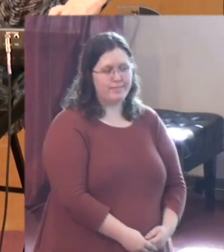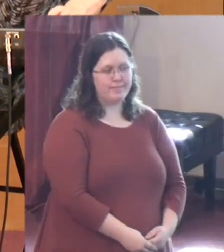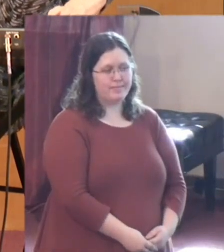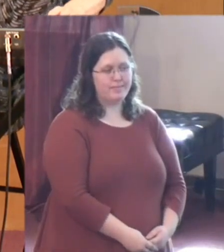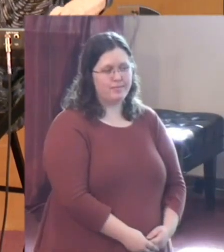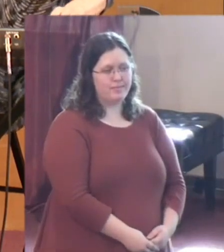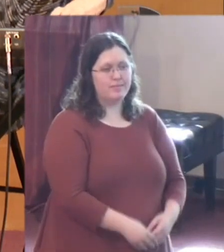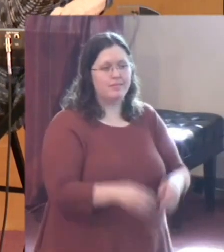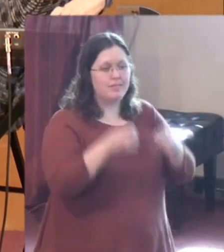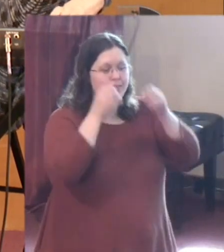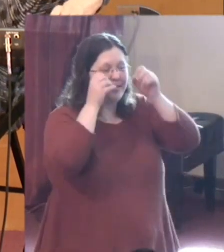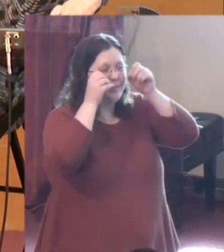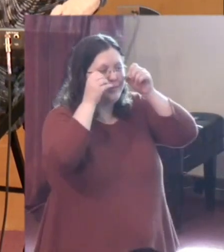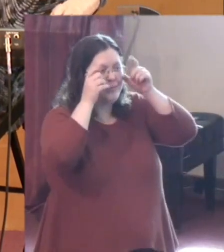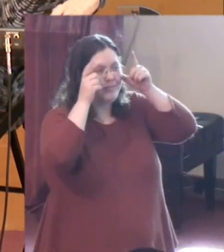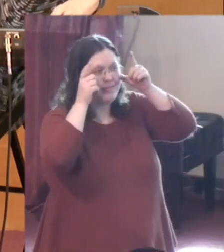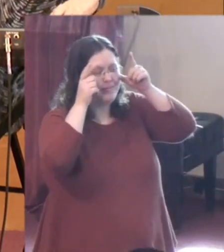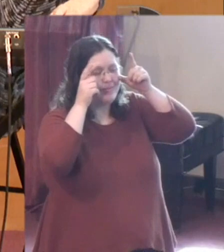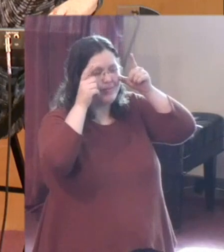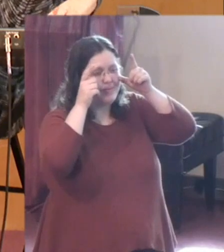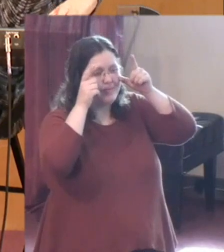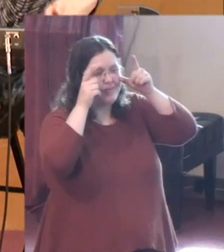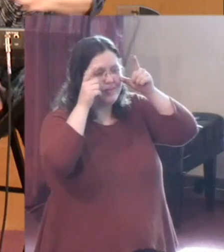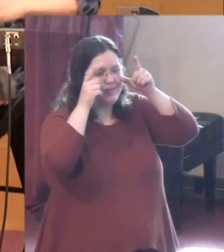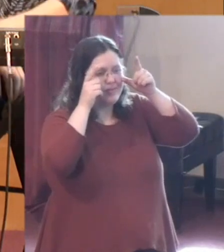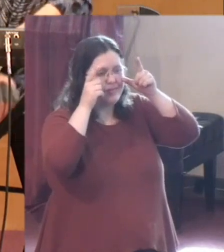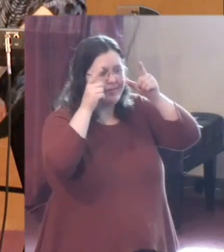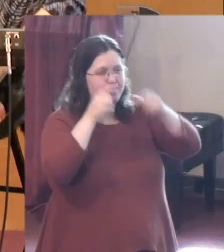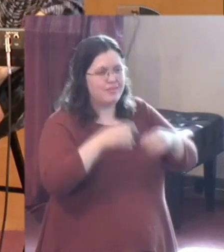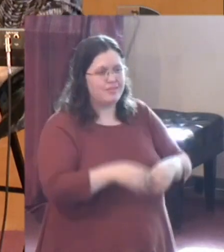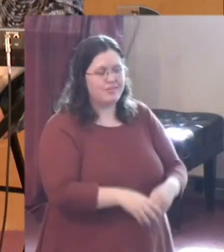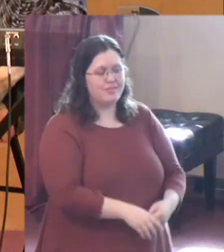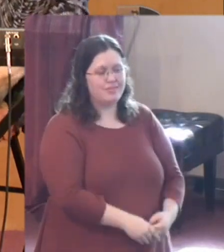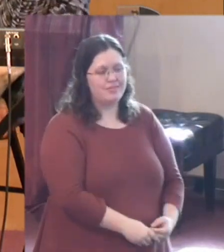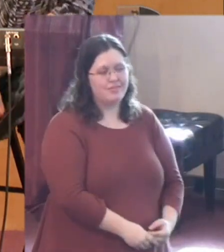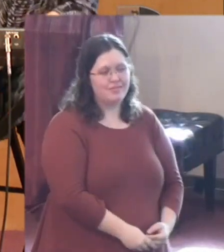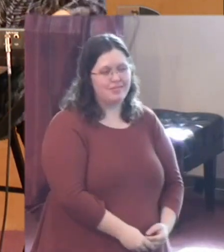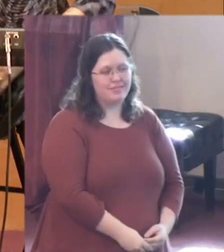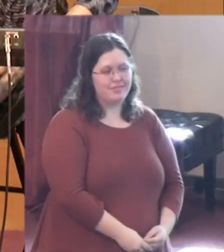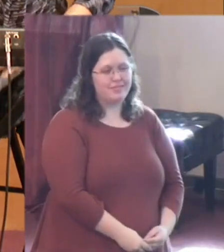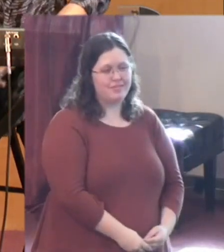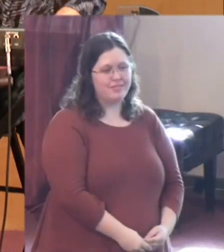And open up your eyes if you've got them closed.